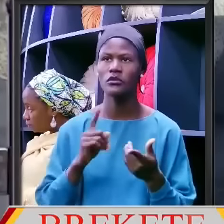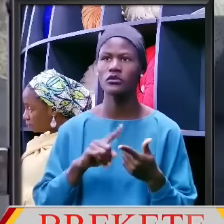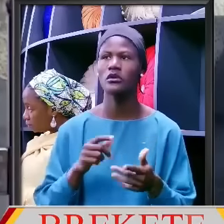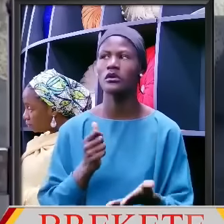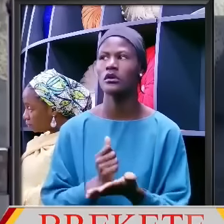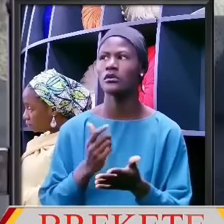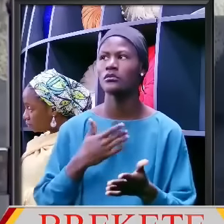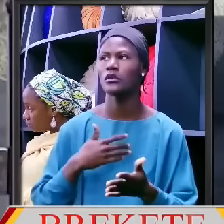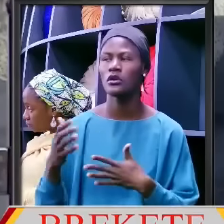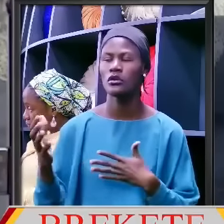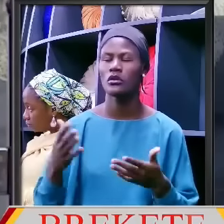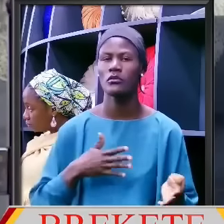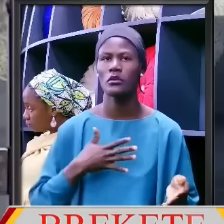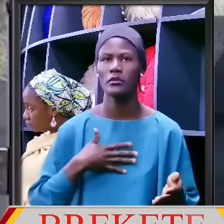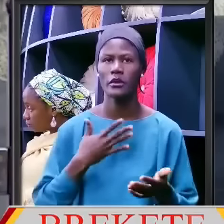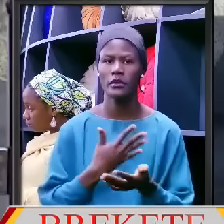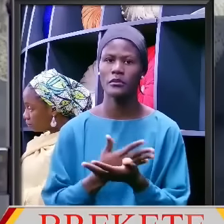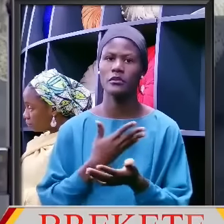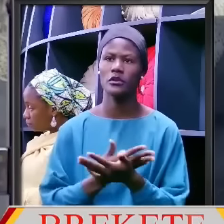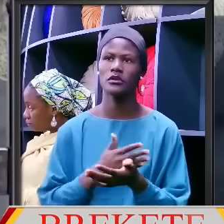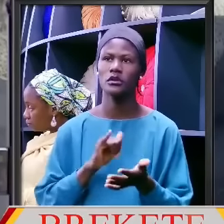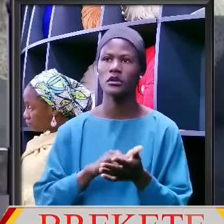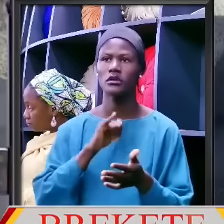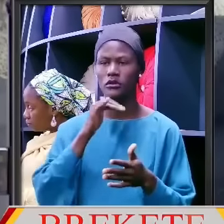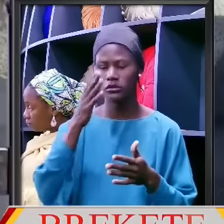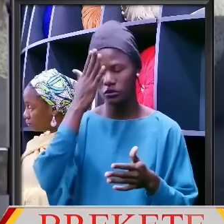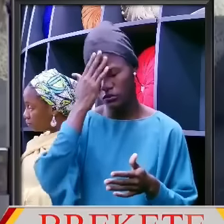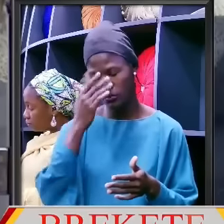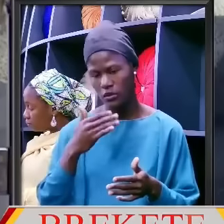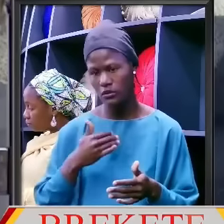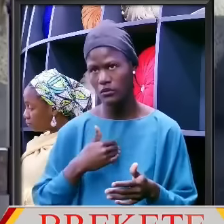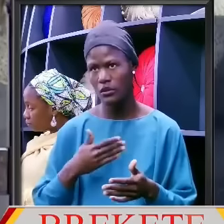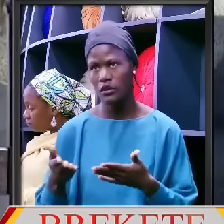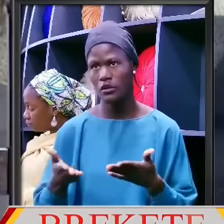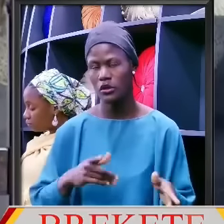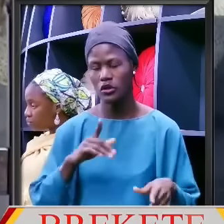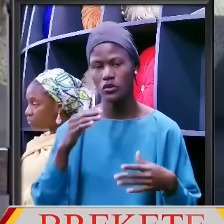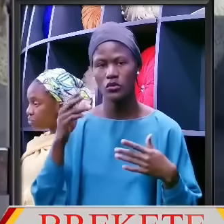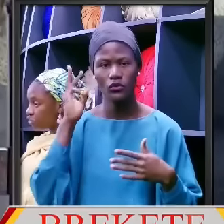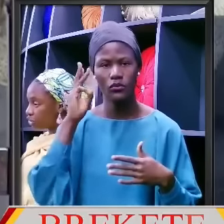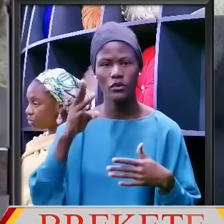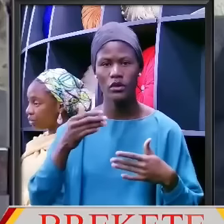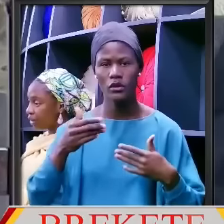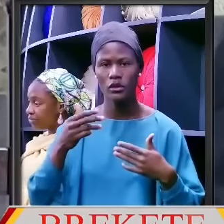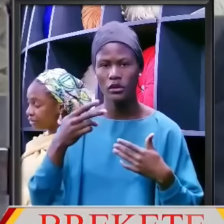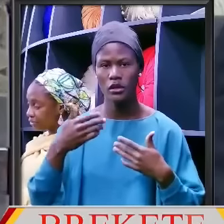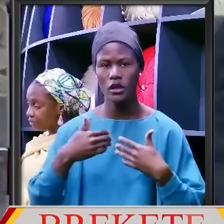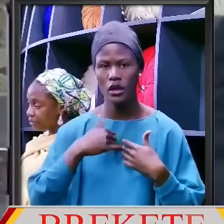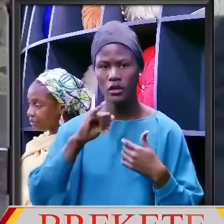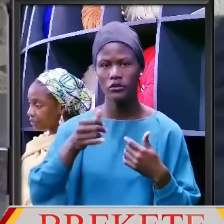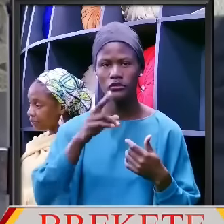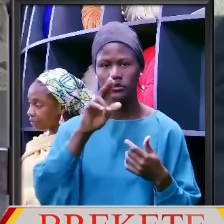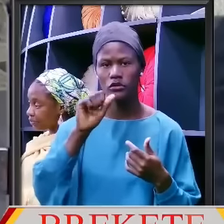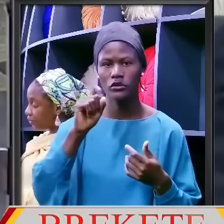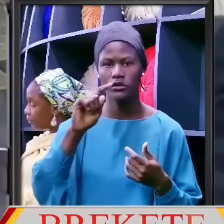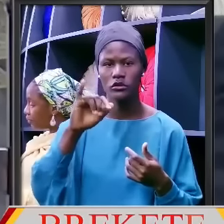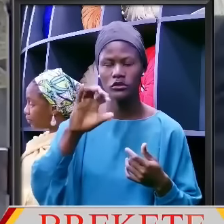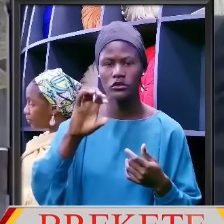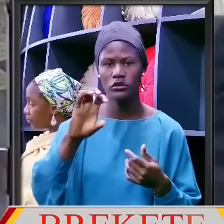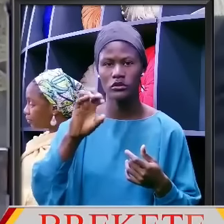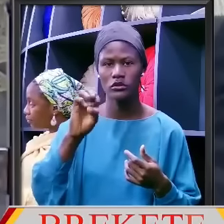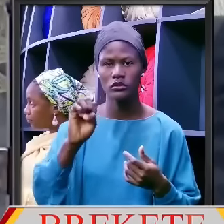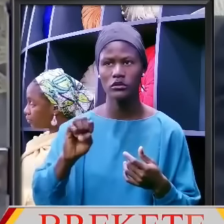money. So that is why I'm here. Okay. You get justice by the grace of God. Thanks.